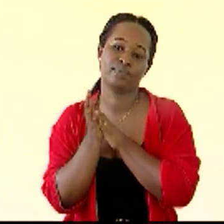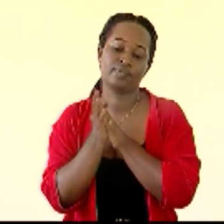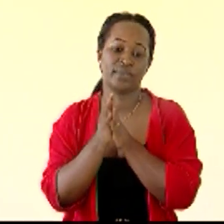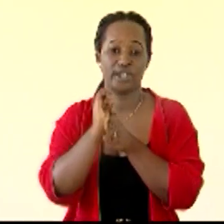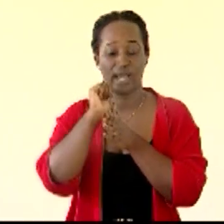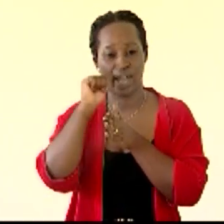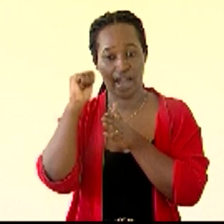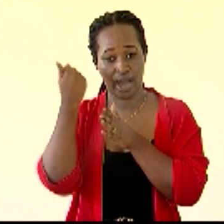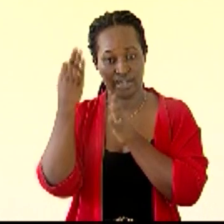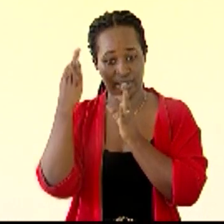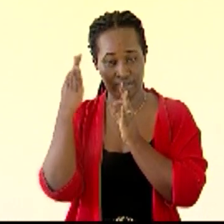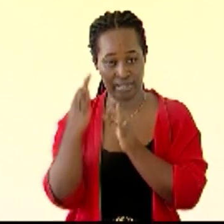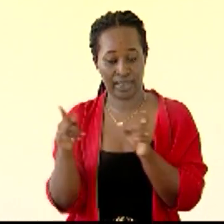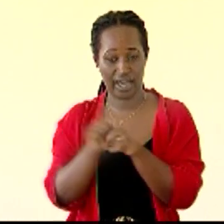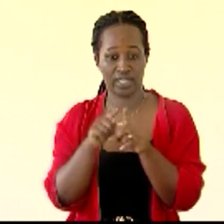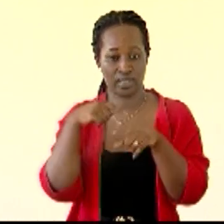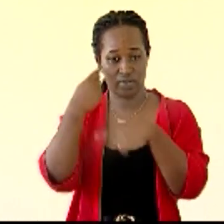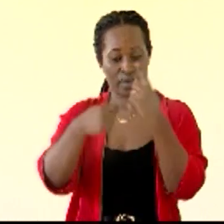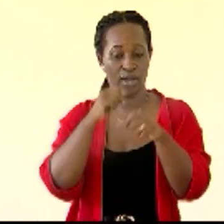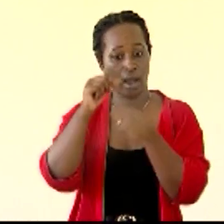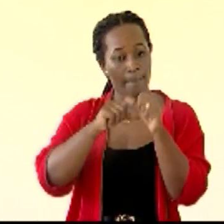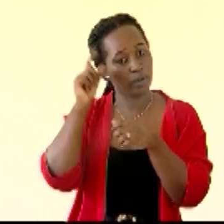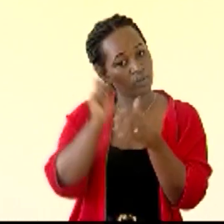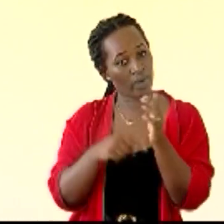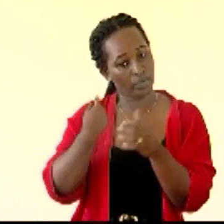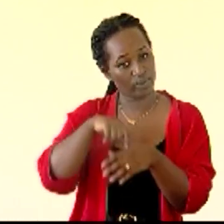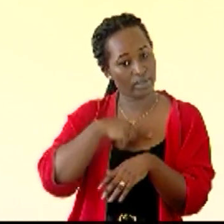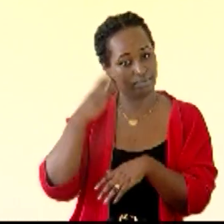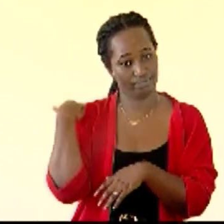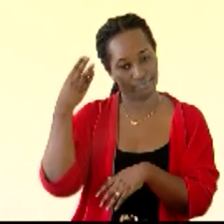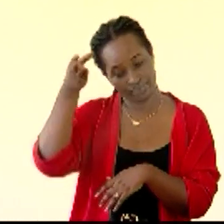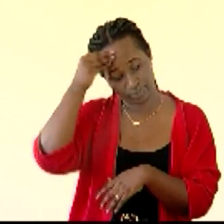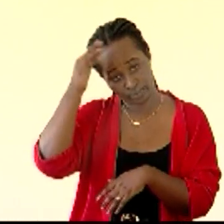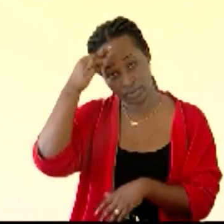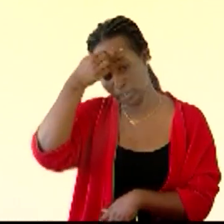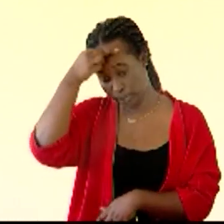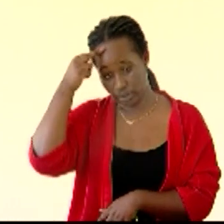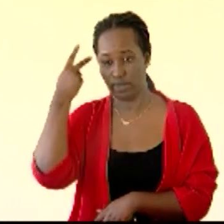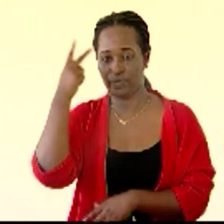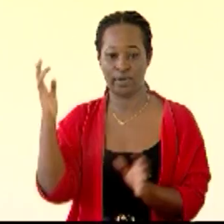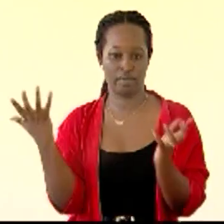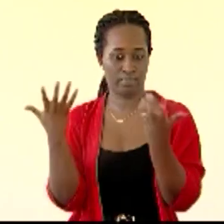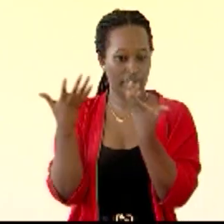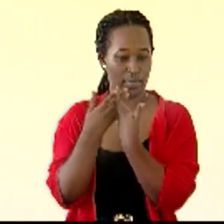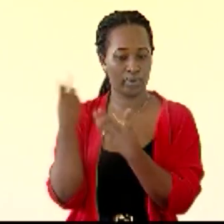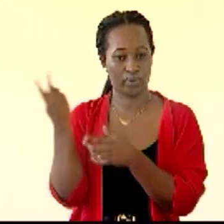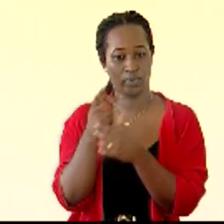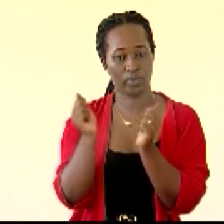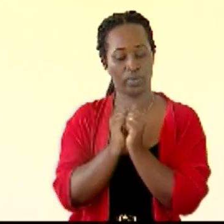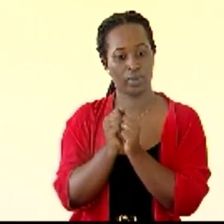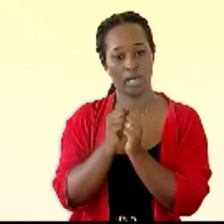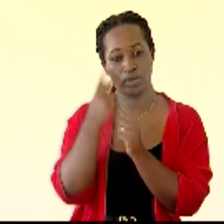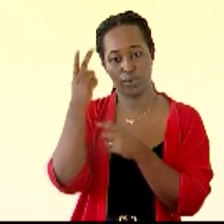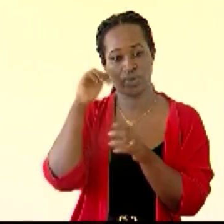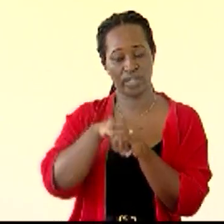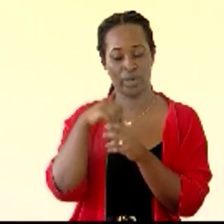another clip as a continuation of what we looked at when we were beginning the lesson. The reason for merging these two together as a two-in-one